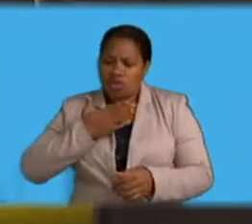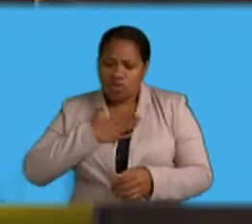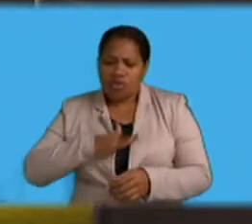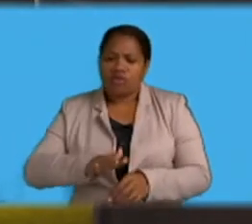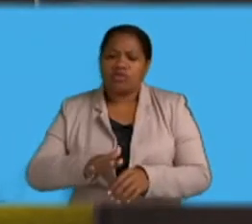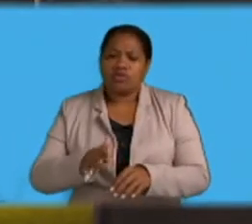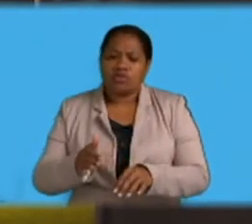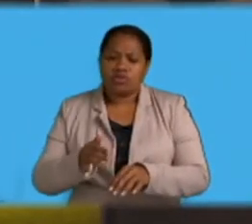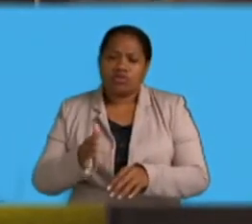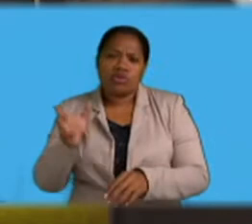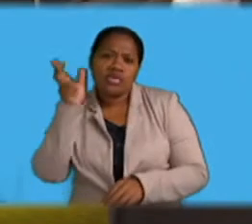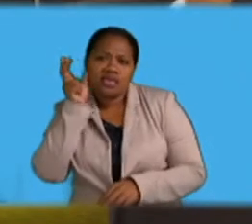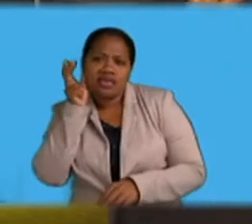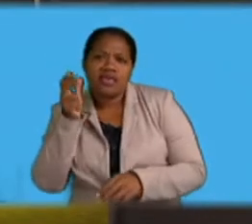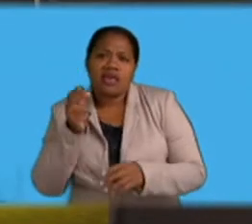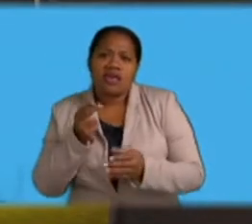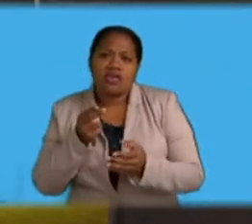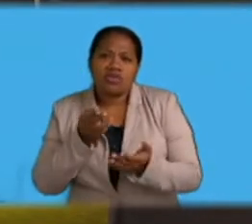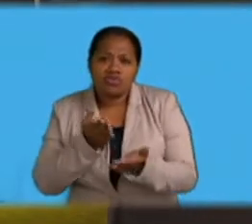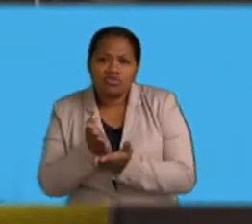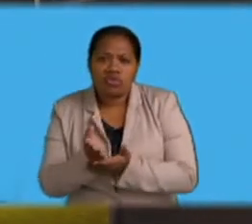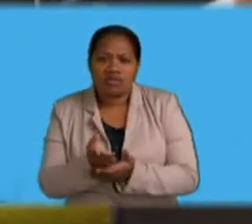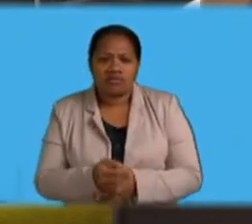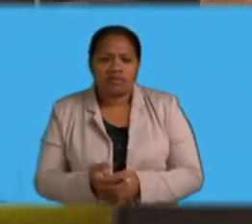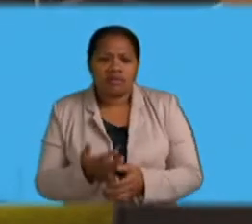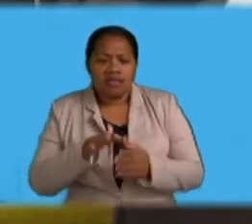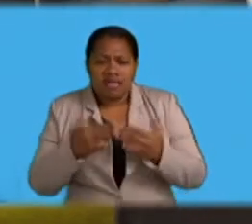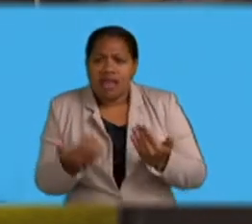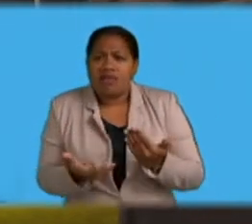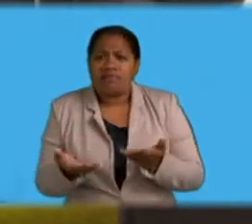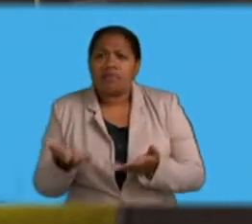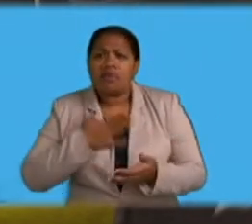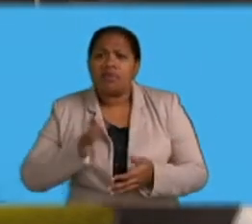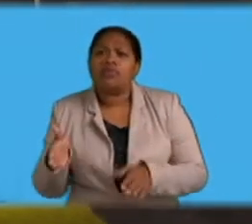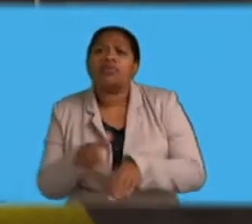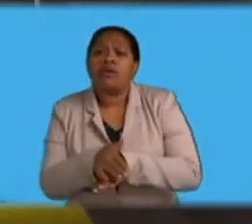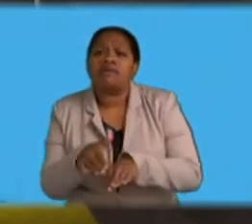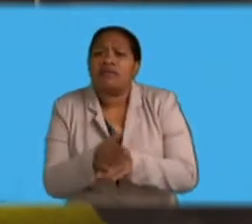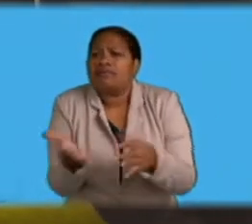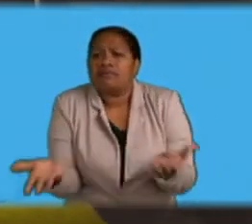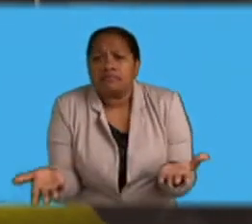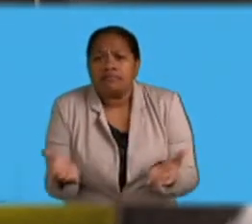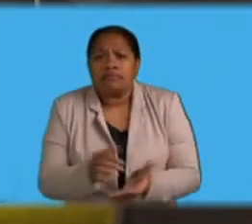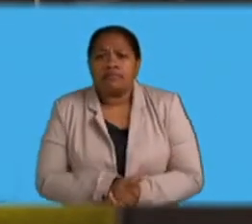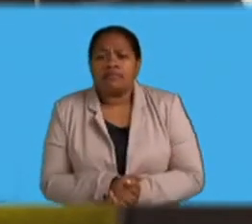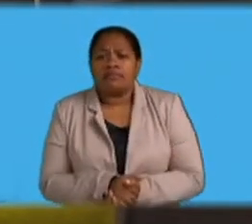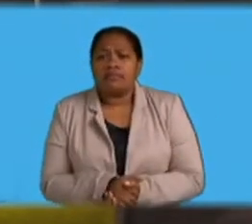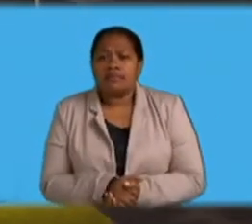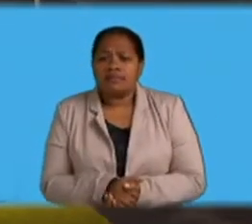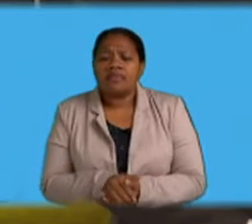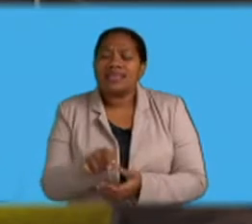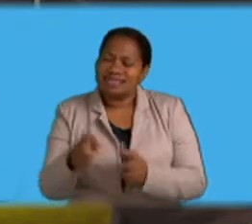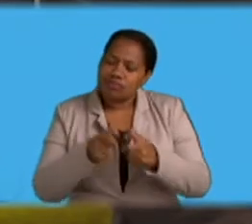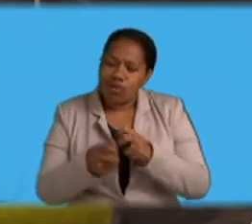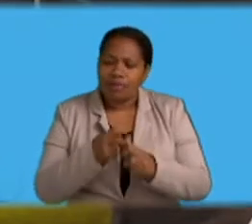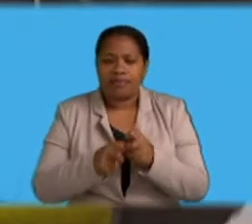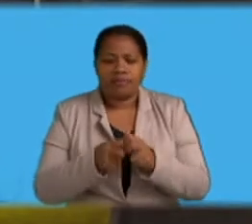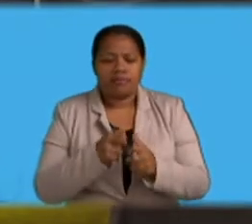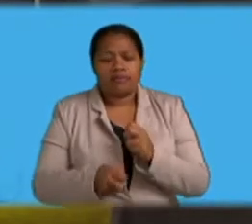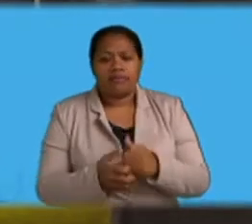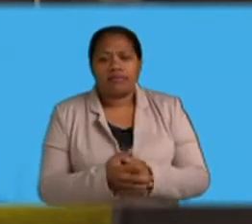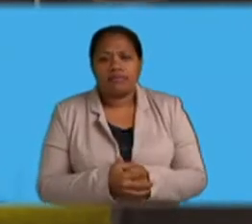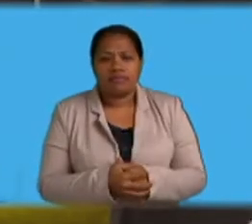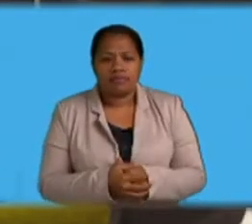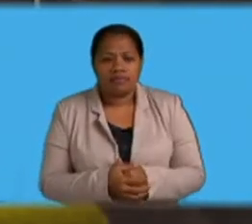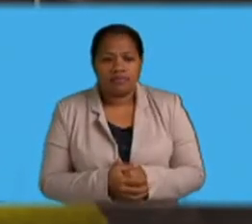truth. They don't like to deal with the history that they are trying to sanitize. That's the problem. There